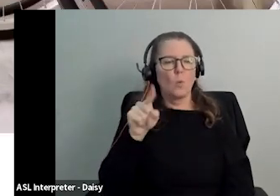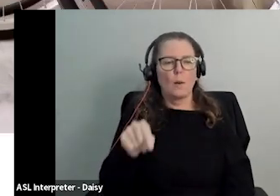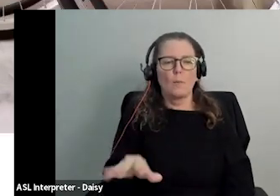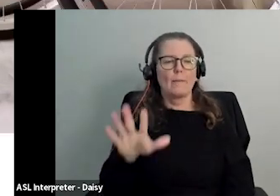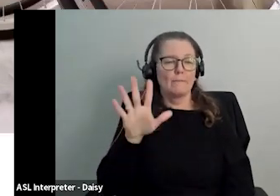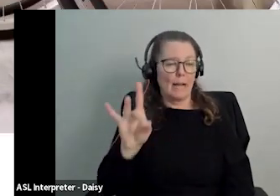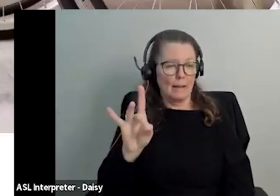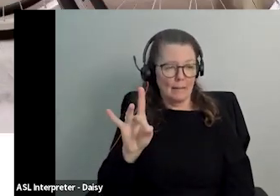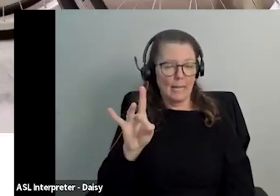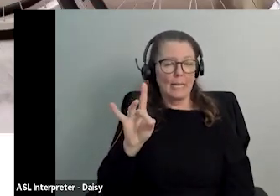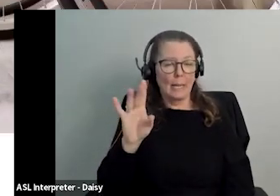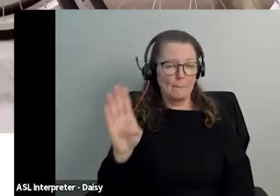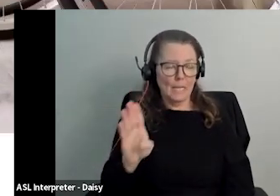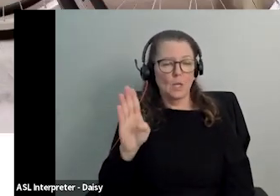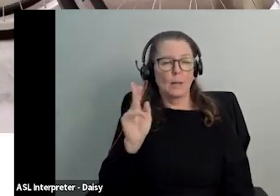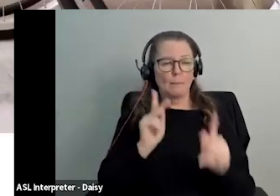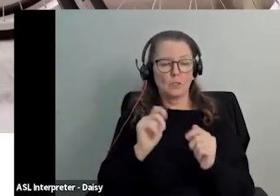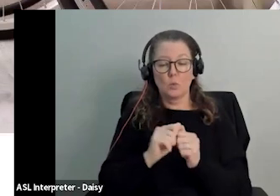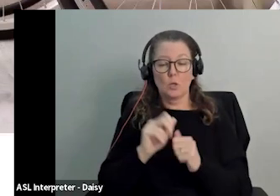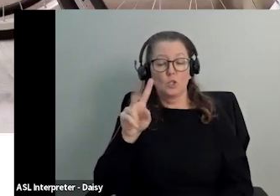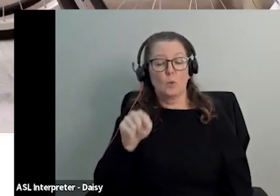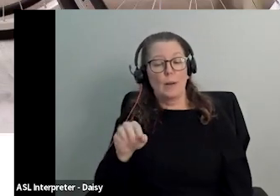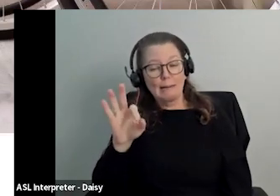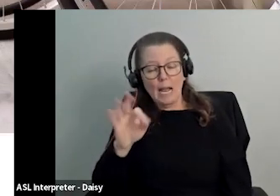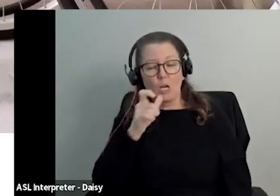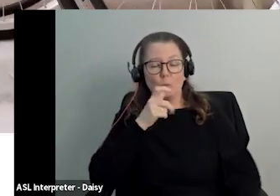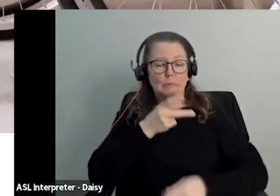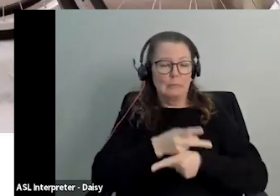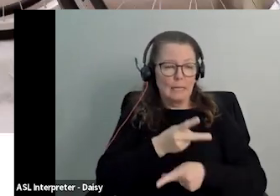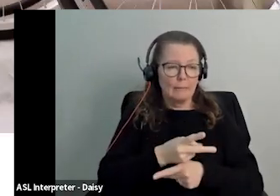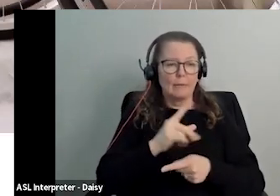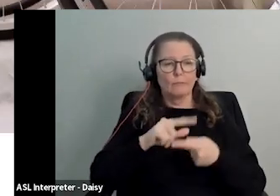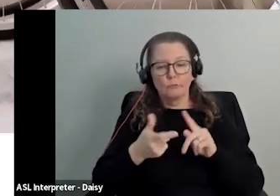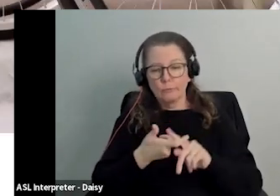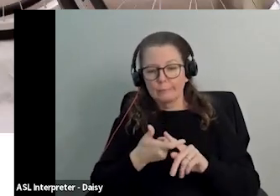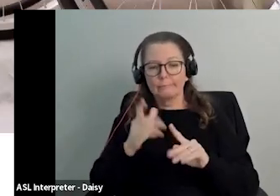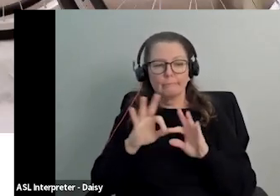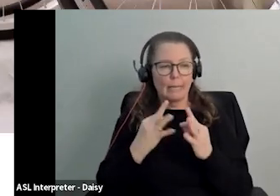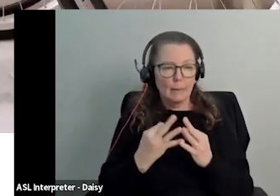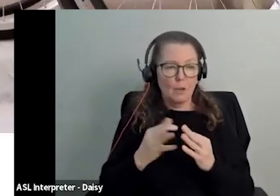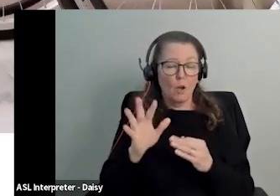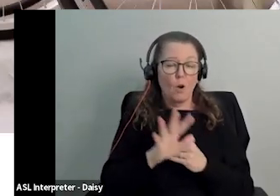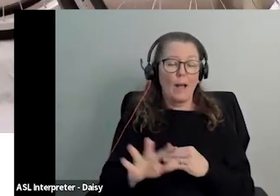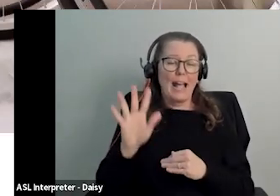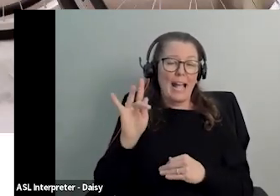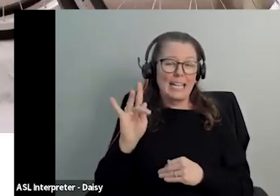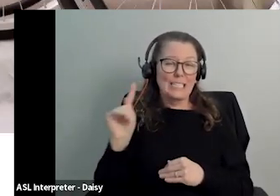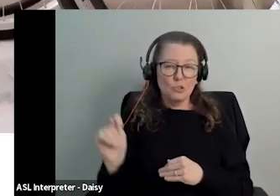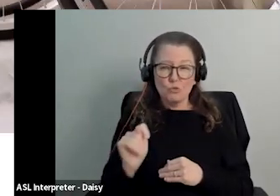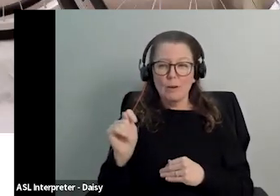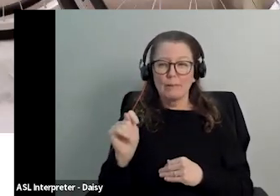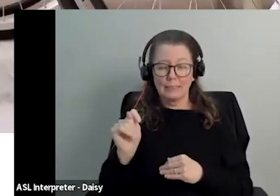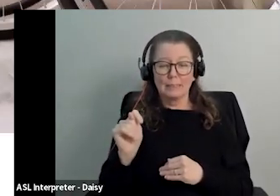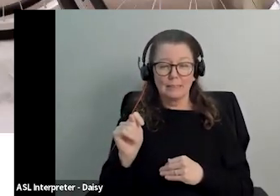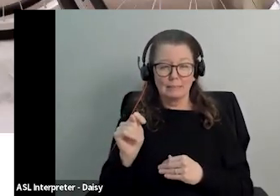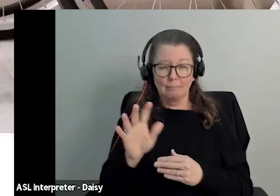with disabilities, with 2.9 billion caregivers, families, and friends around them, representing over 18 trillion in disposable